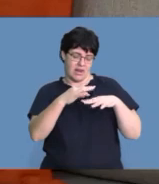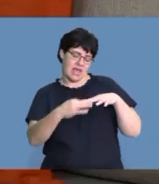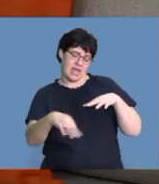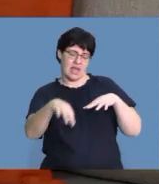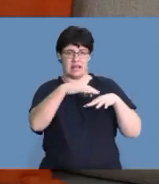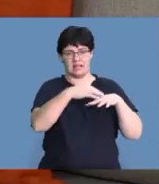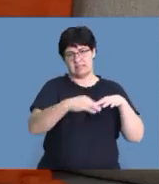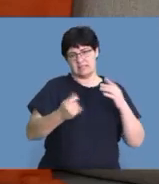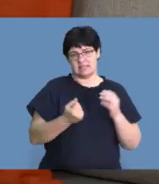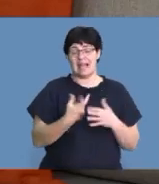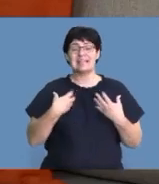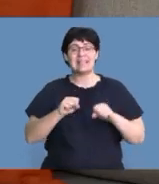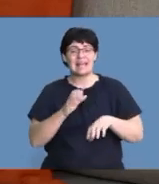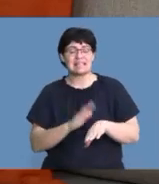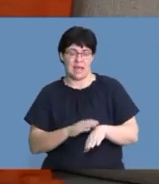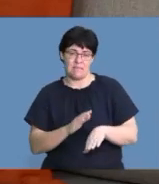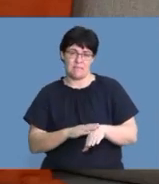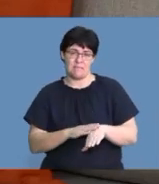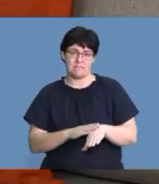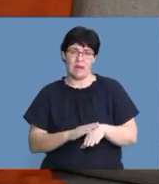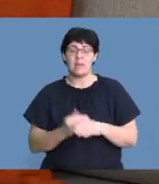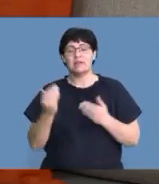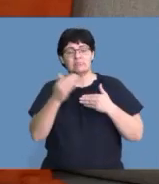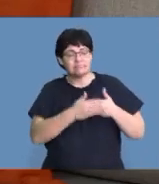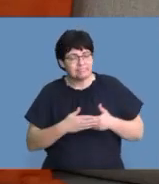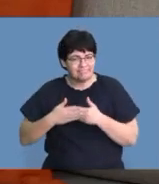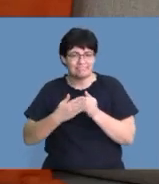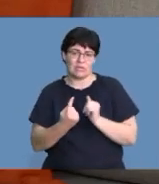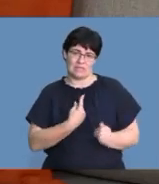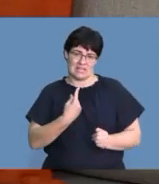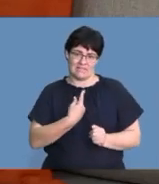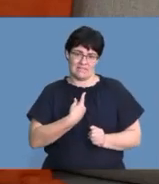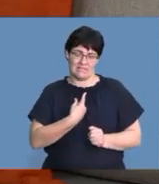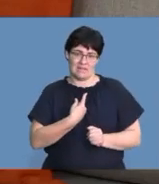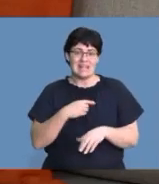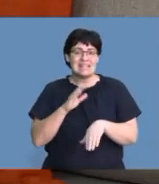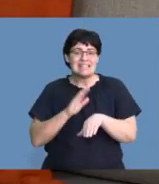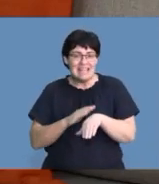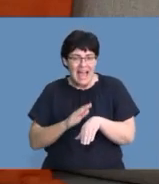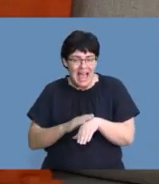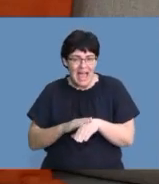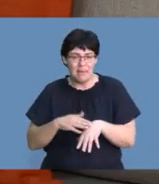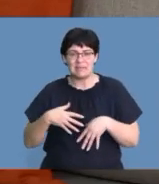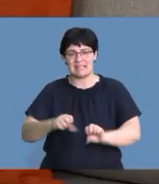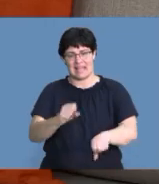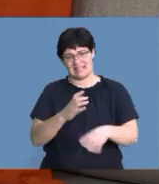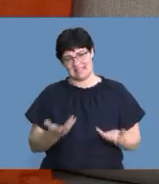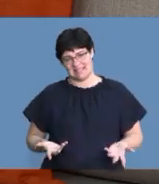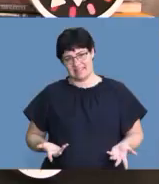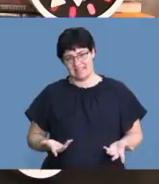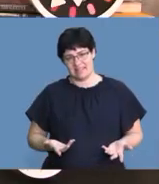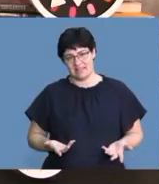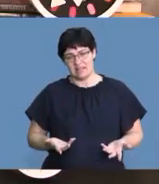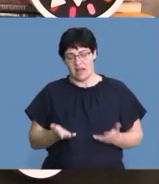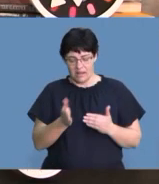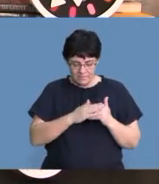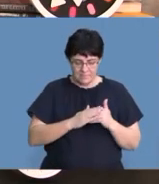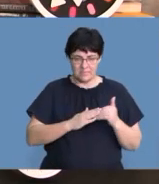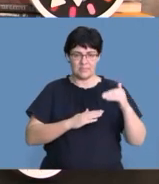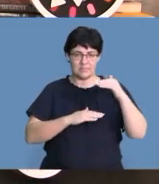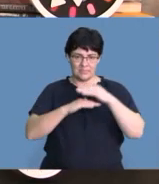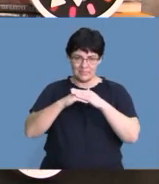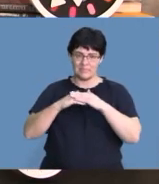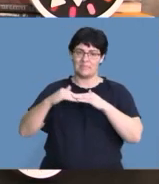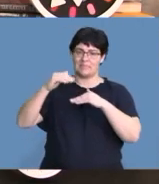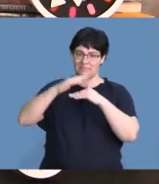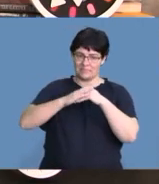growing those nails, it takes time, but you have to look after yourself. Everything is about time over time, and everything